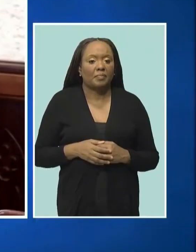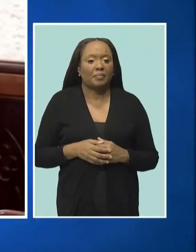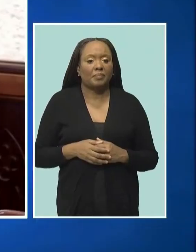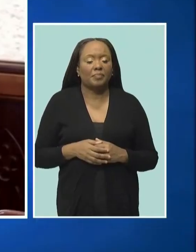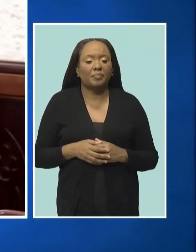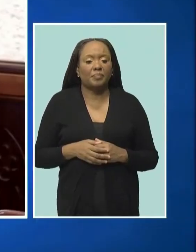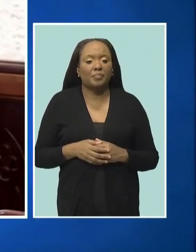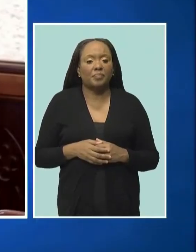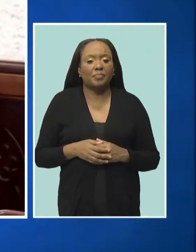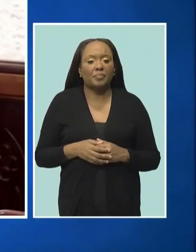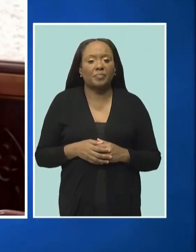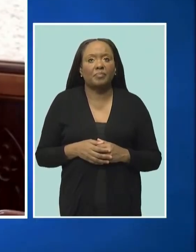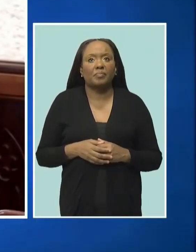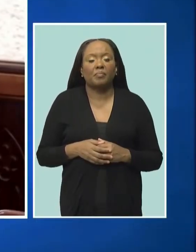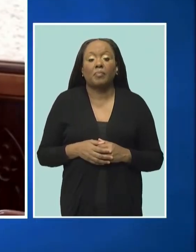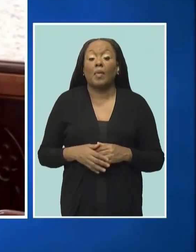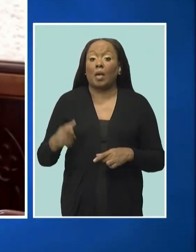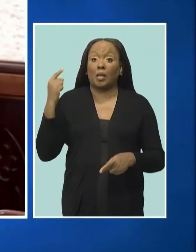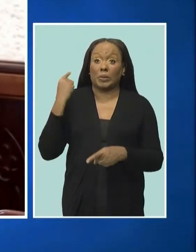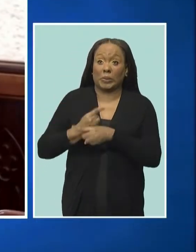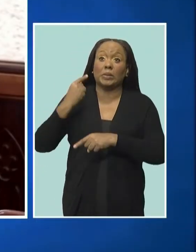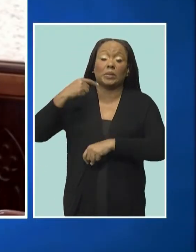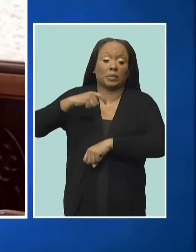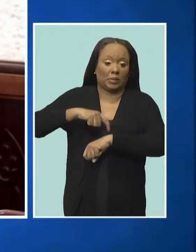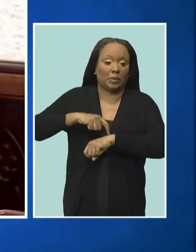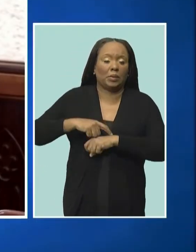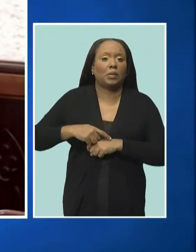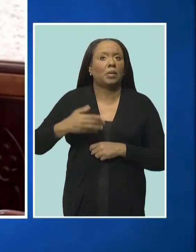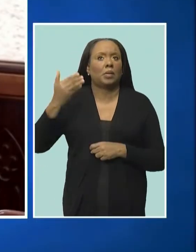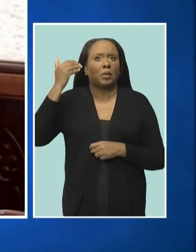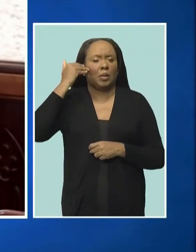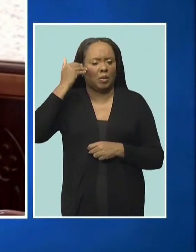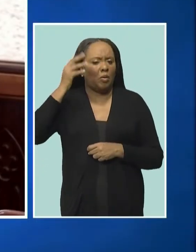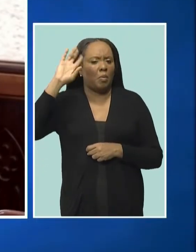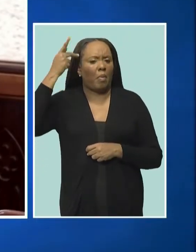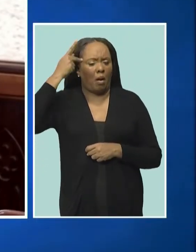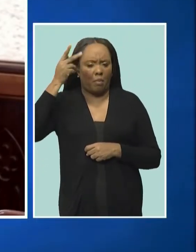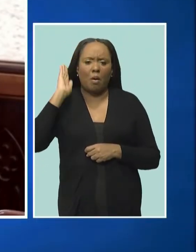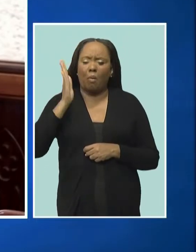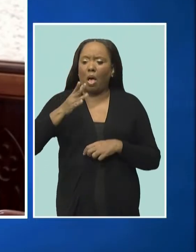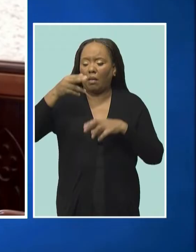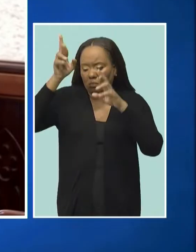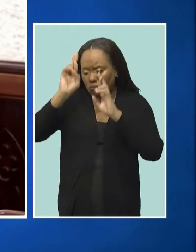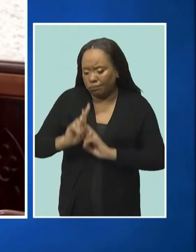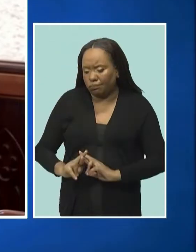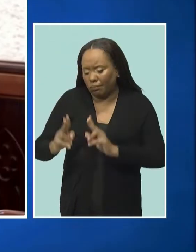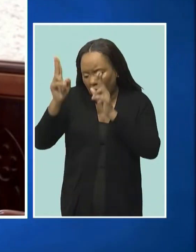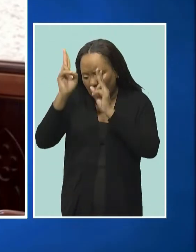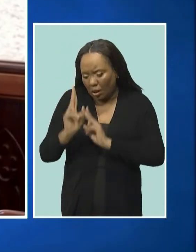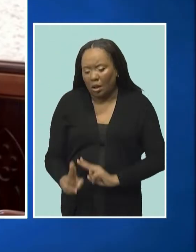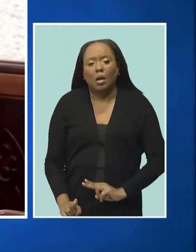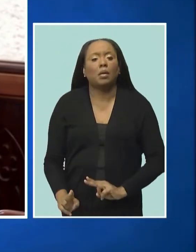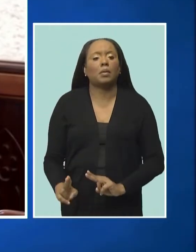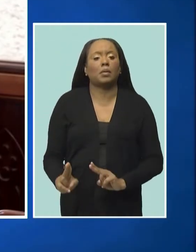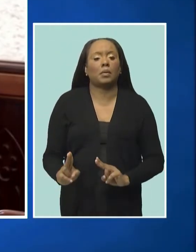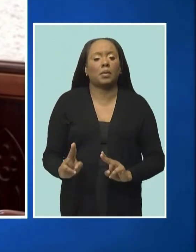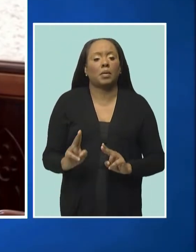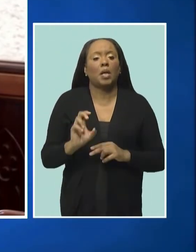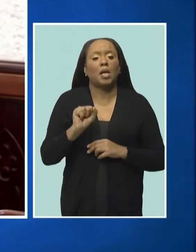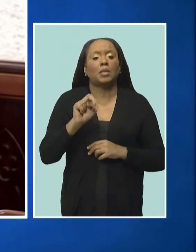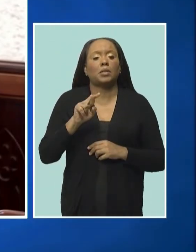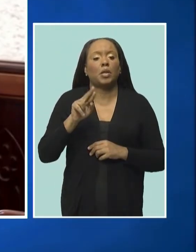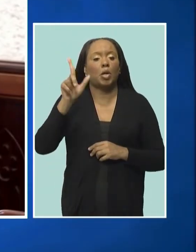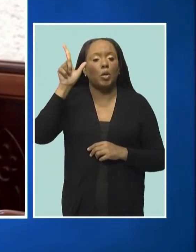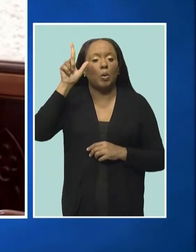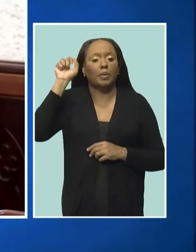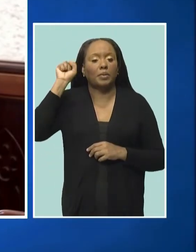At the appropriate time, as is the formality within this Parliament, we will pay tribute to Sir Lloyd Erskine Sandiford in